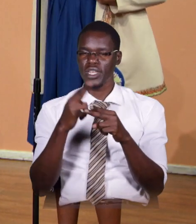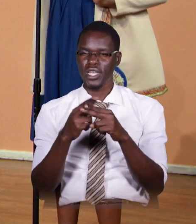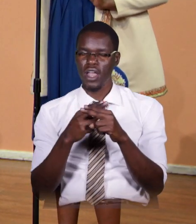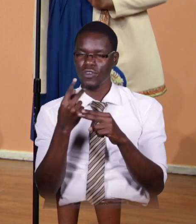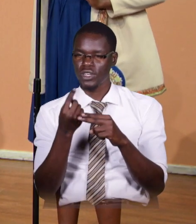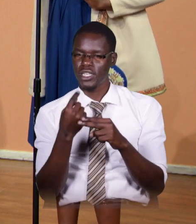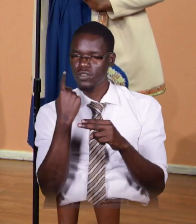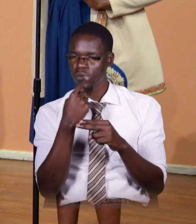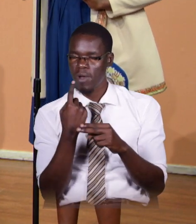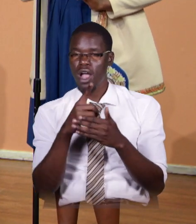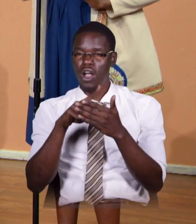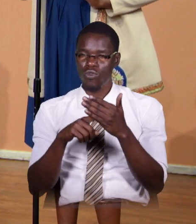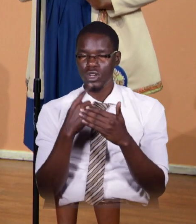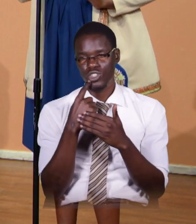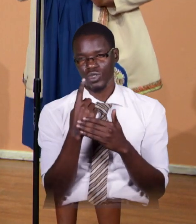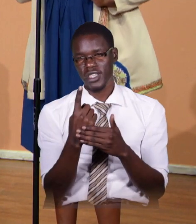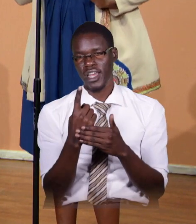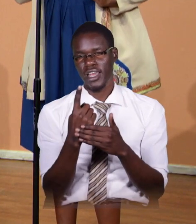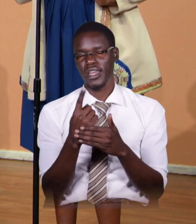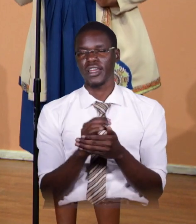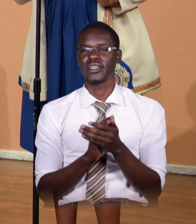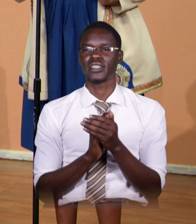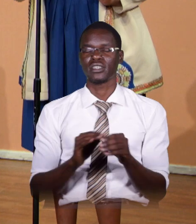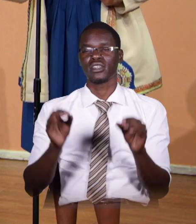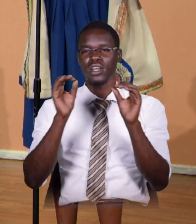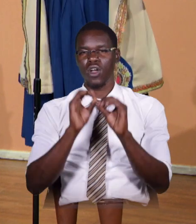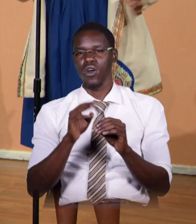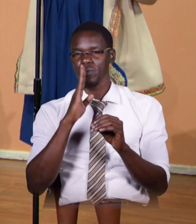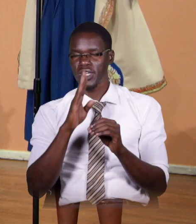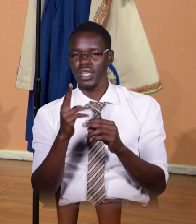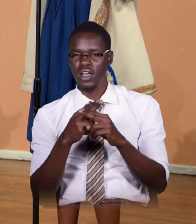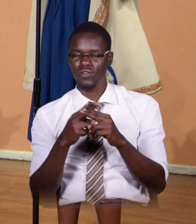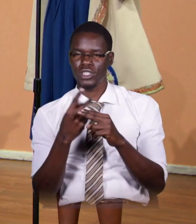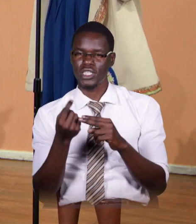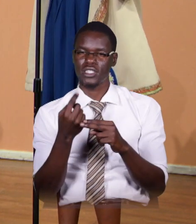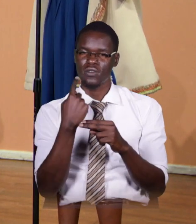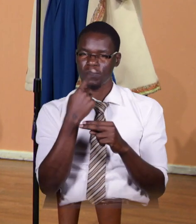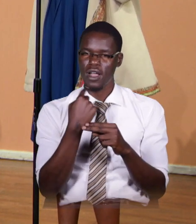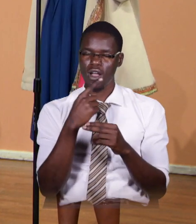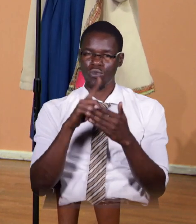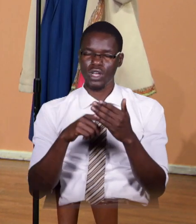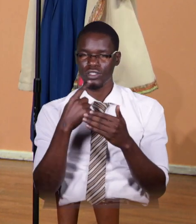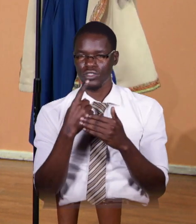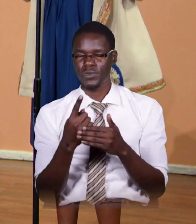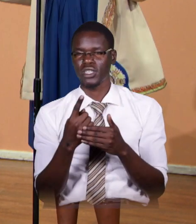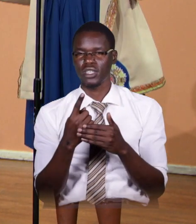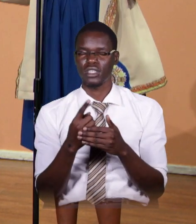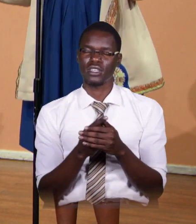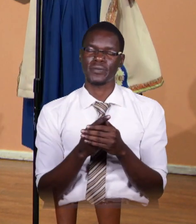do. Oh, be careful, little mouth, what you speak. Oh, be careful, little mouth, what